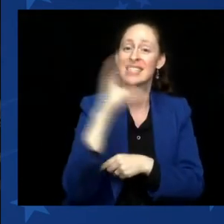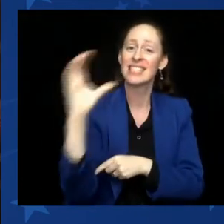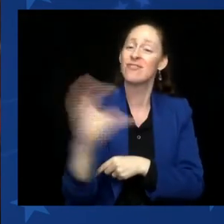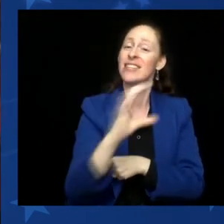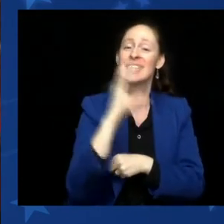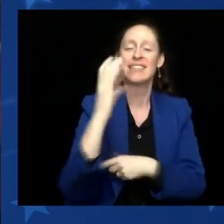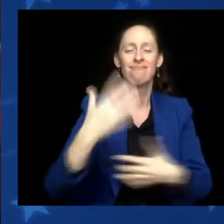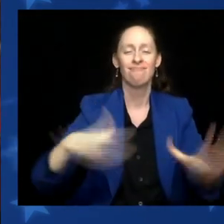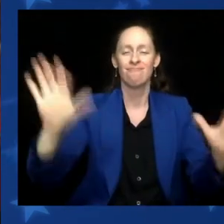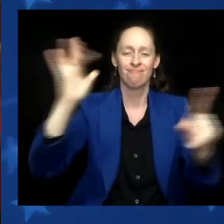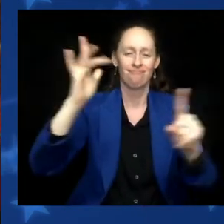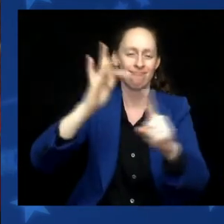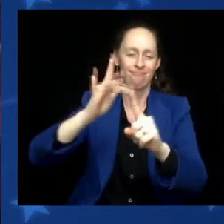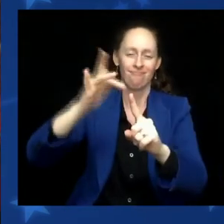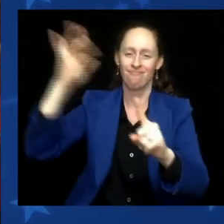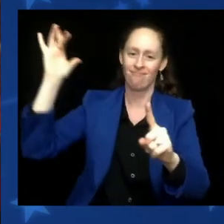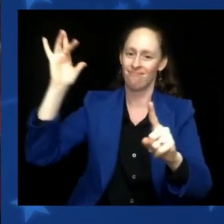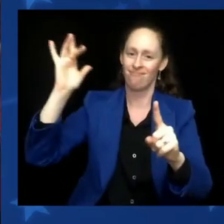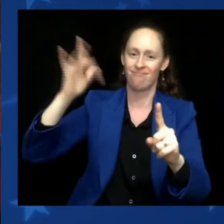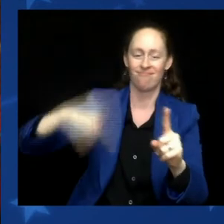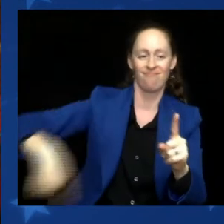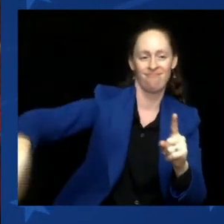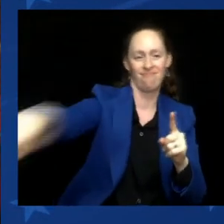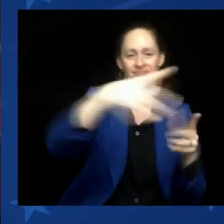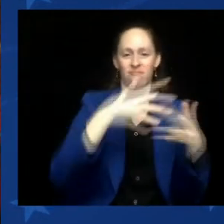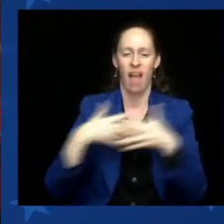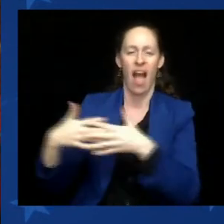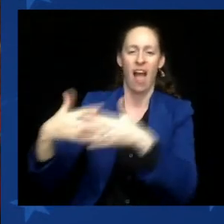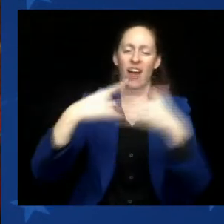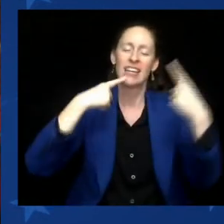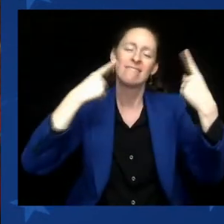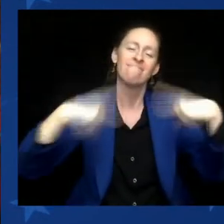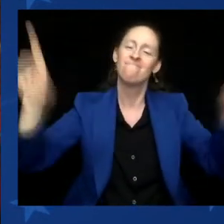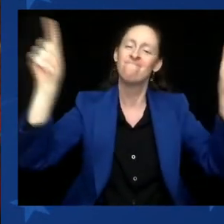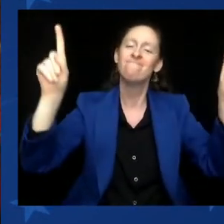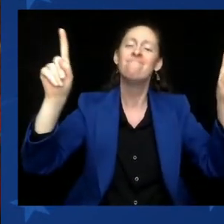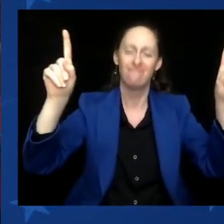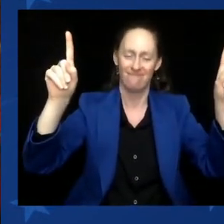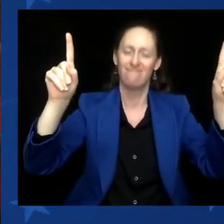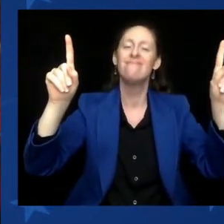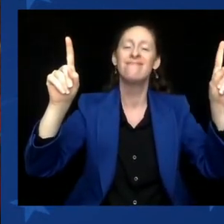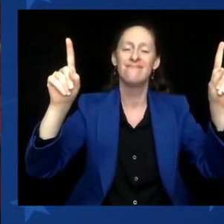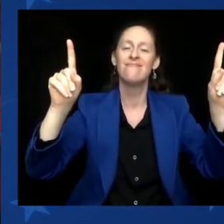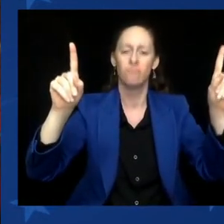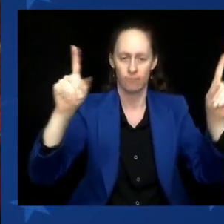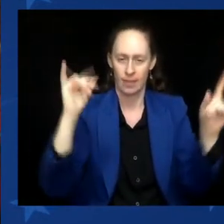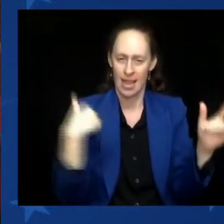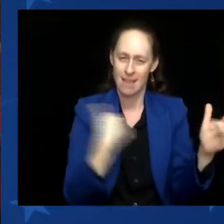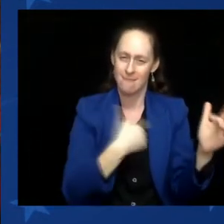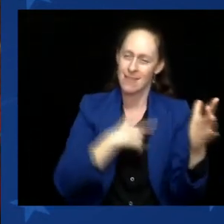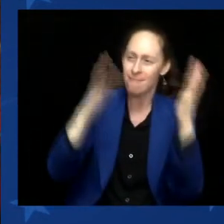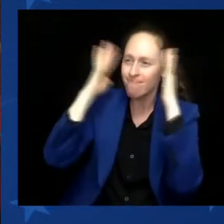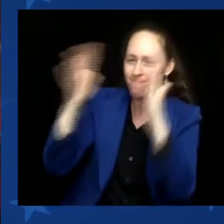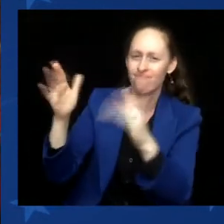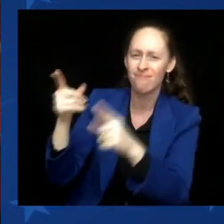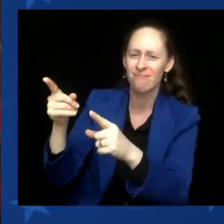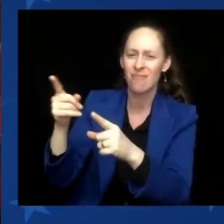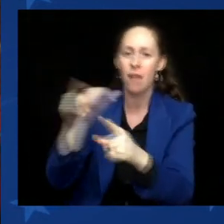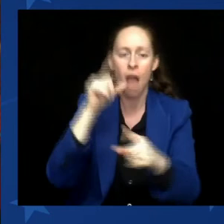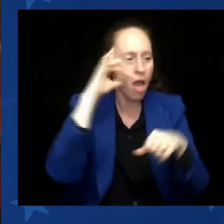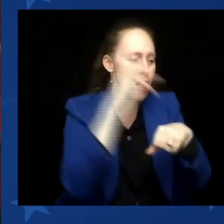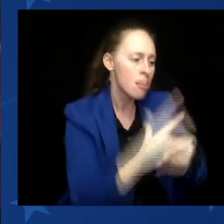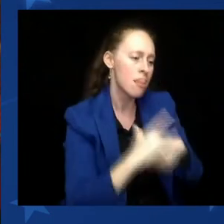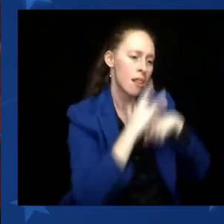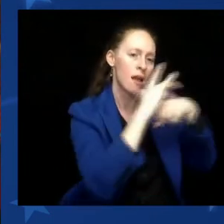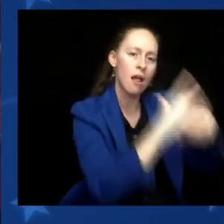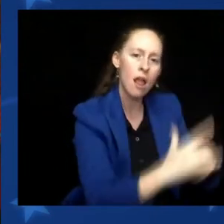That's where we need to focus our energy, not in the past, not on divisive culture wars, not on the